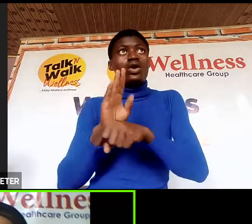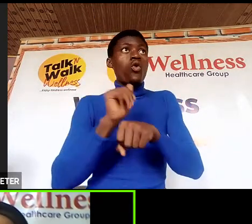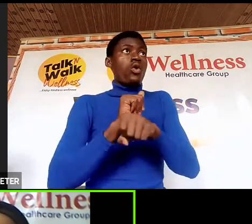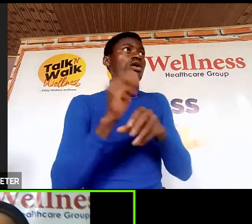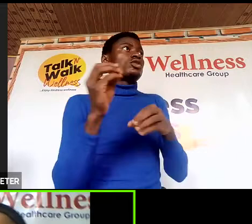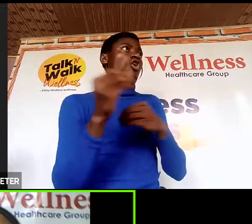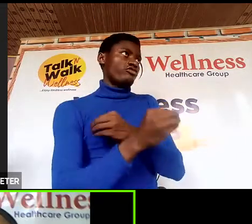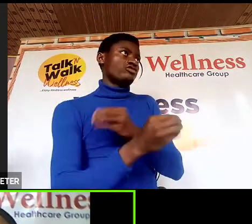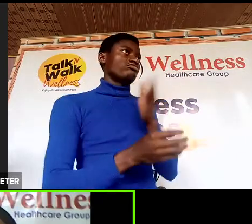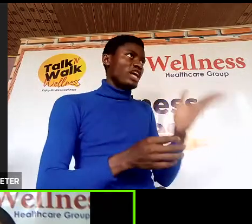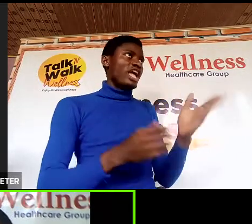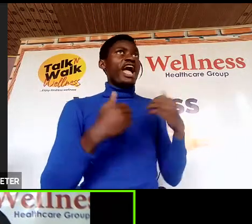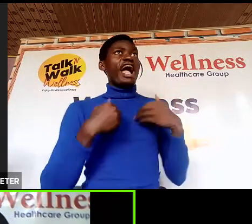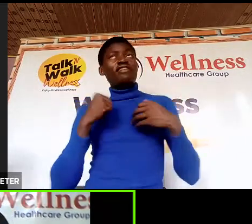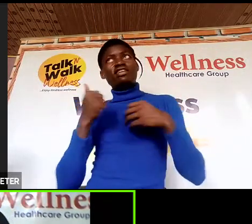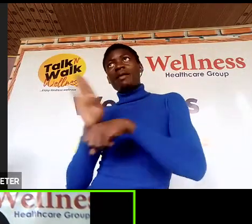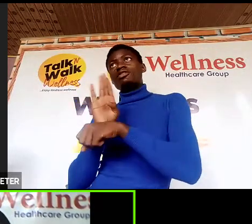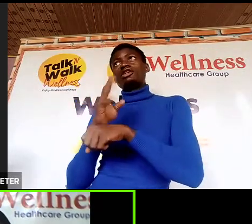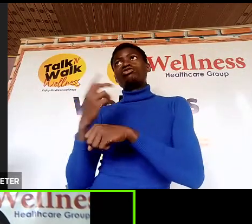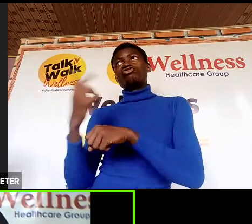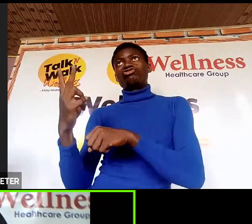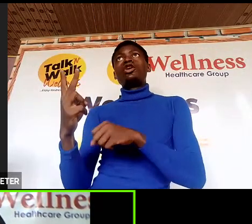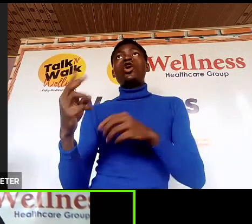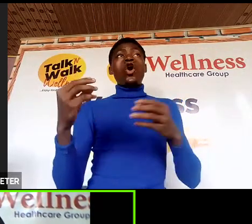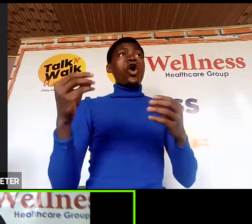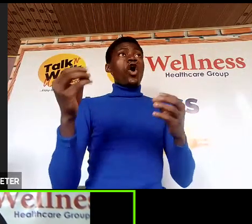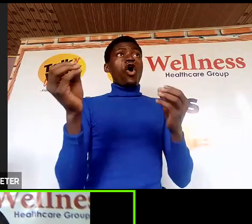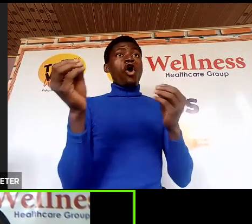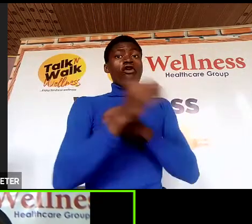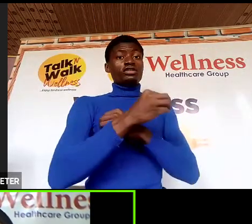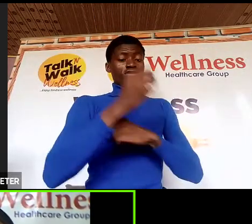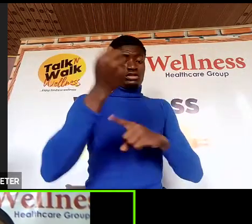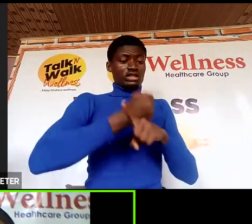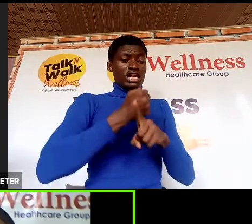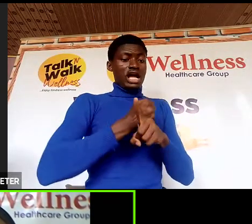because you have a sense to see opportunities, you actually leverage